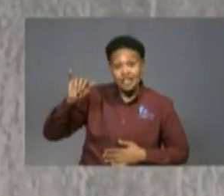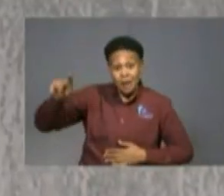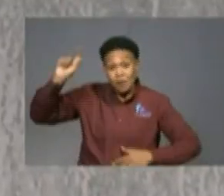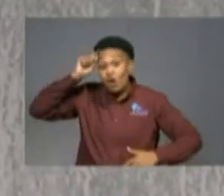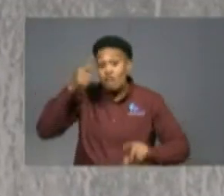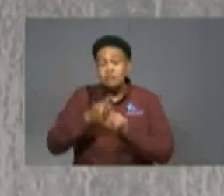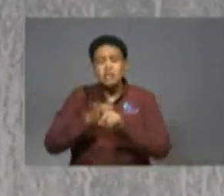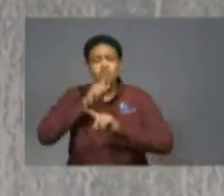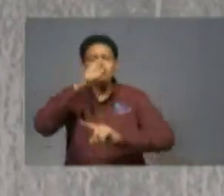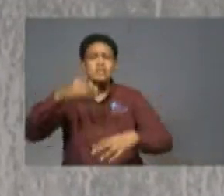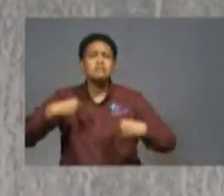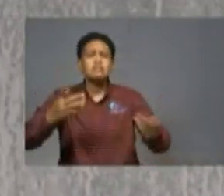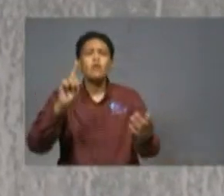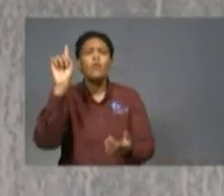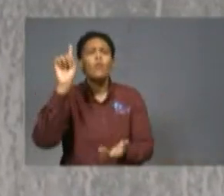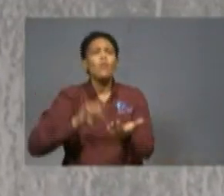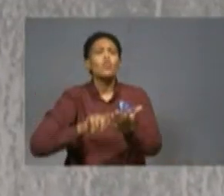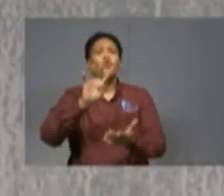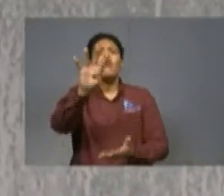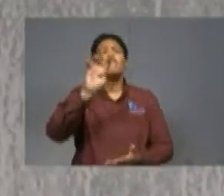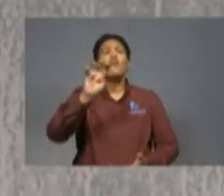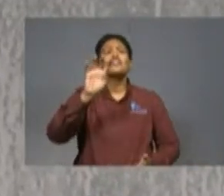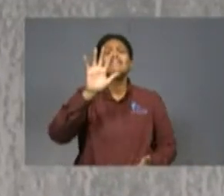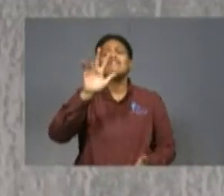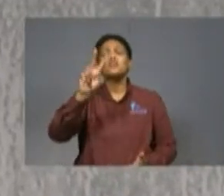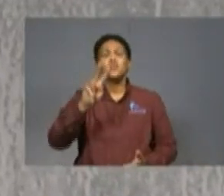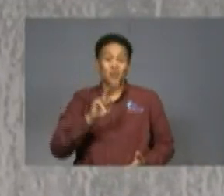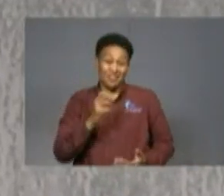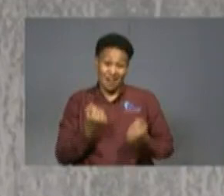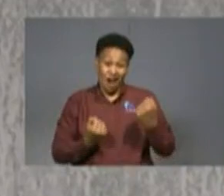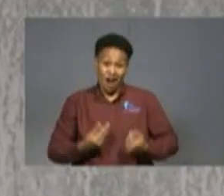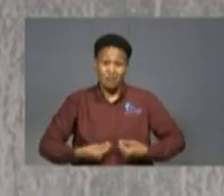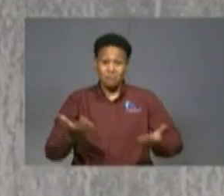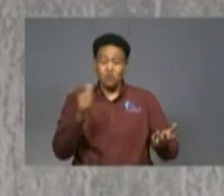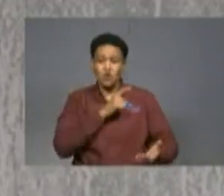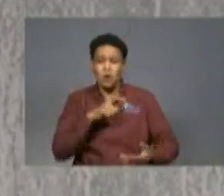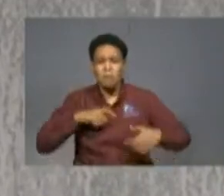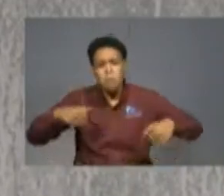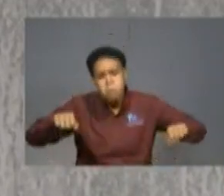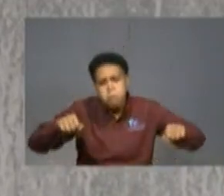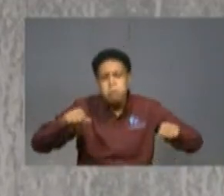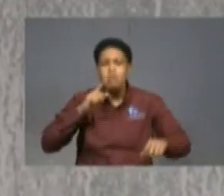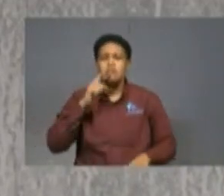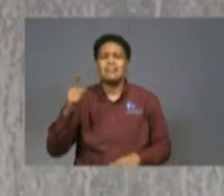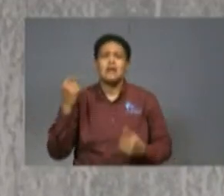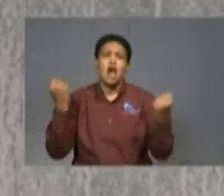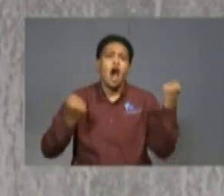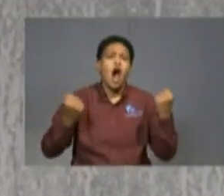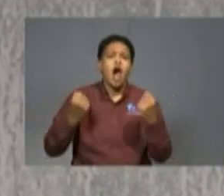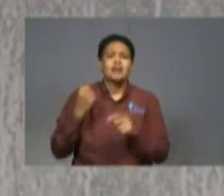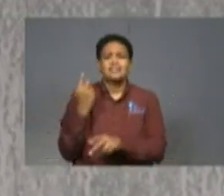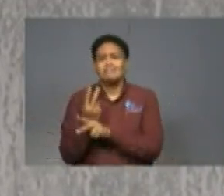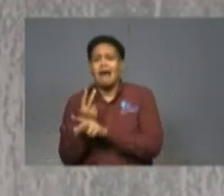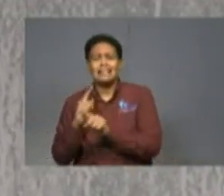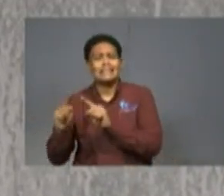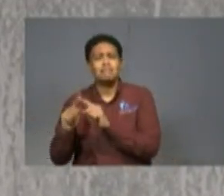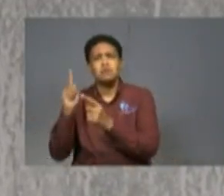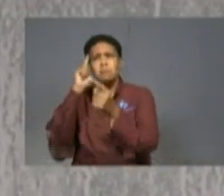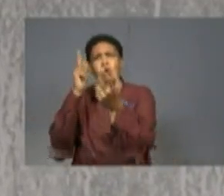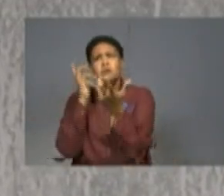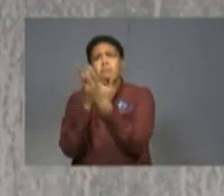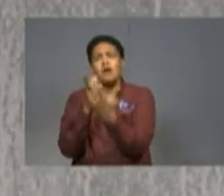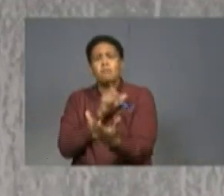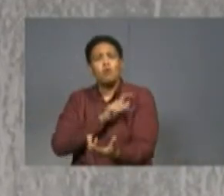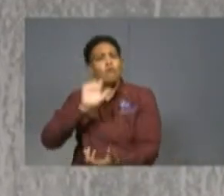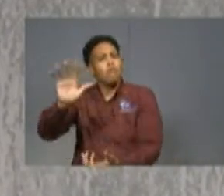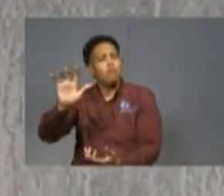delivered 1,452 vehicles to the police, motorbikes, vans, cars, purpose-built vehicles to ensure